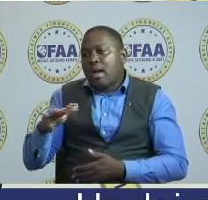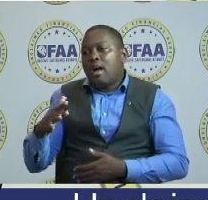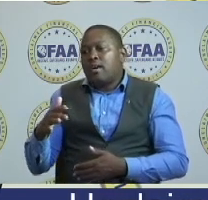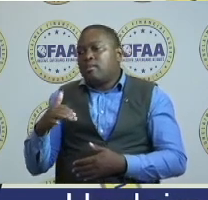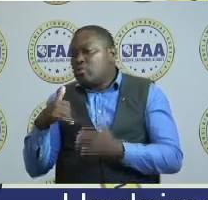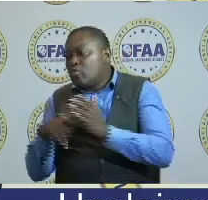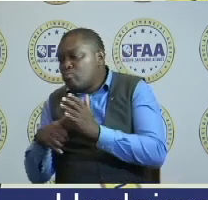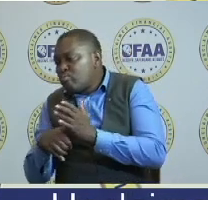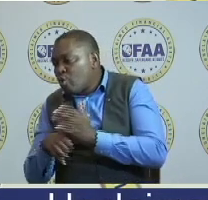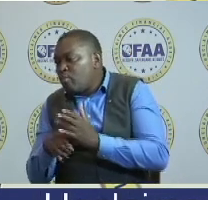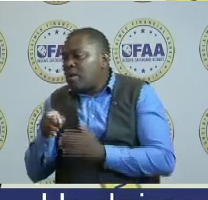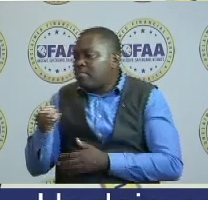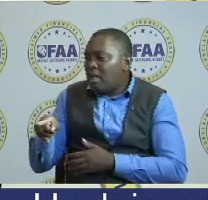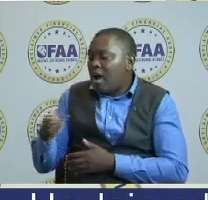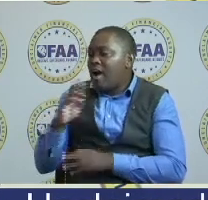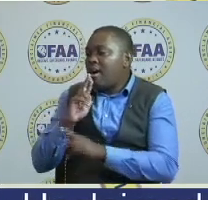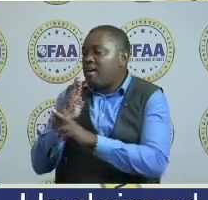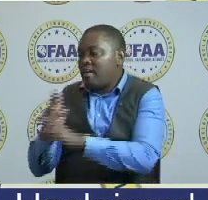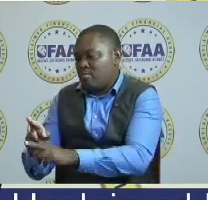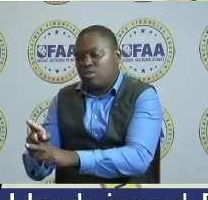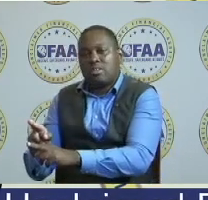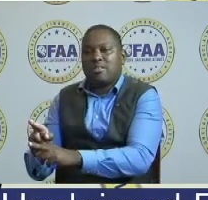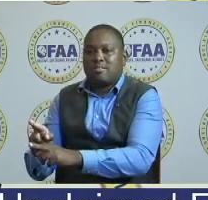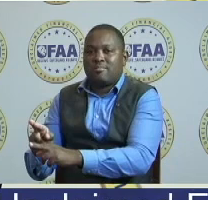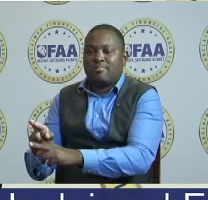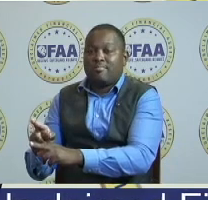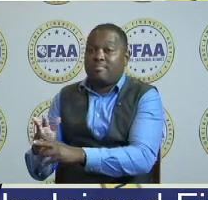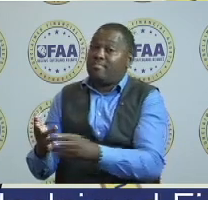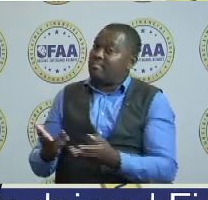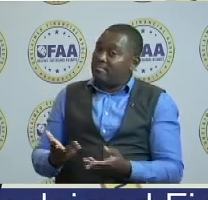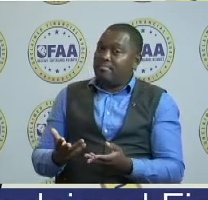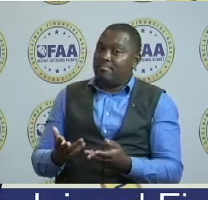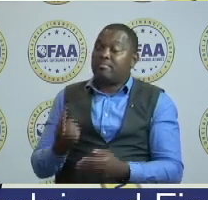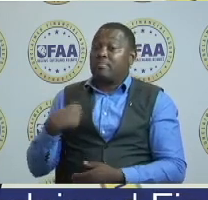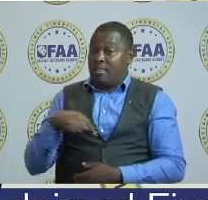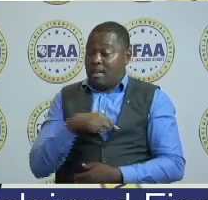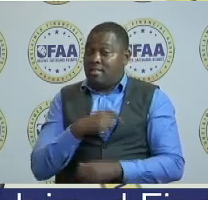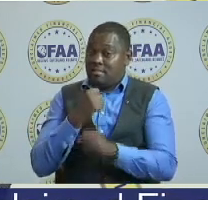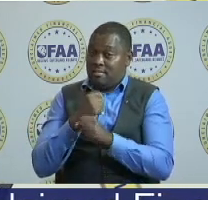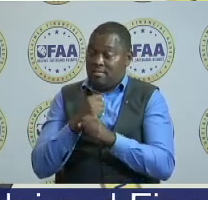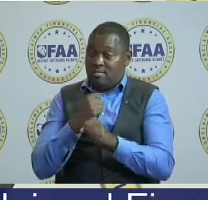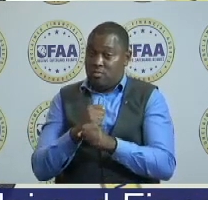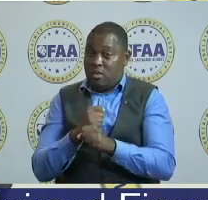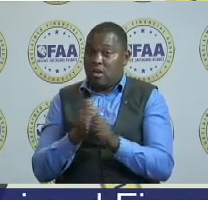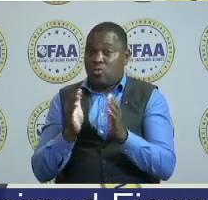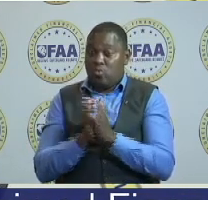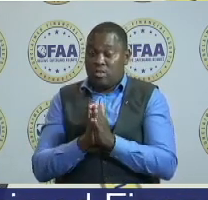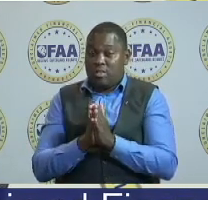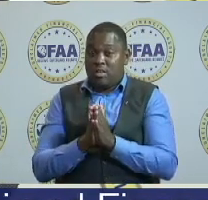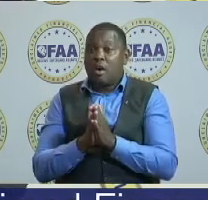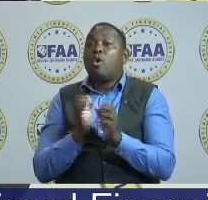by Beatrice's team. We have been working at automating